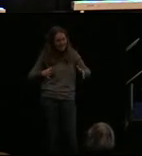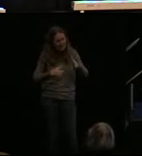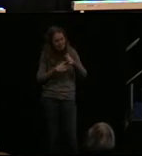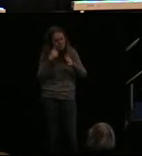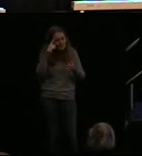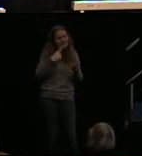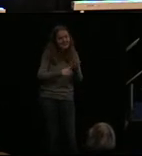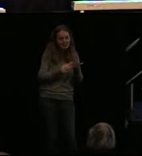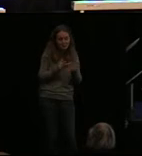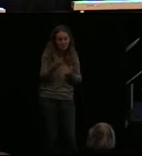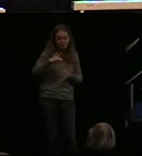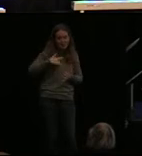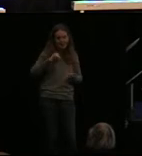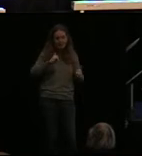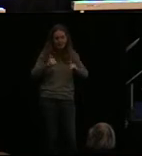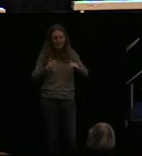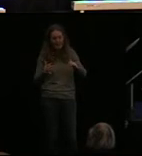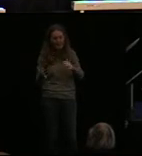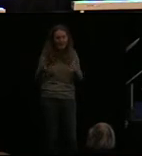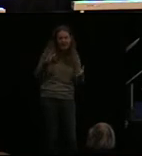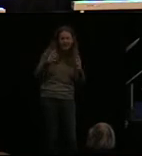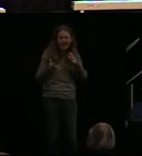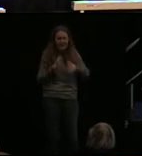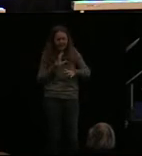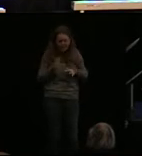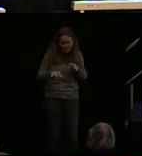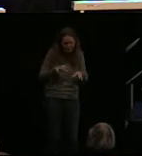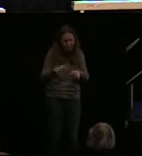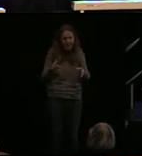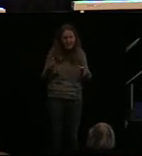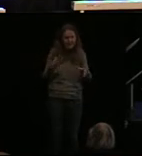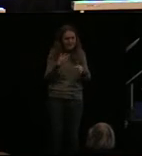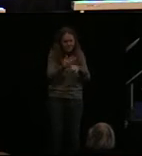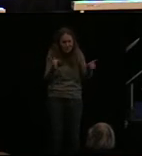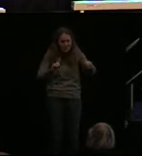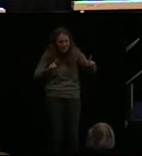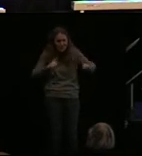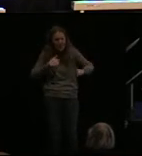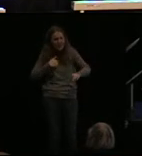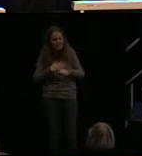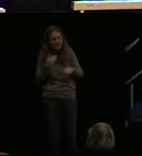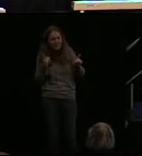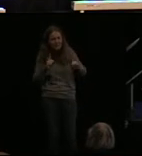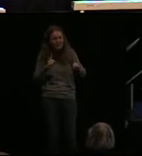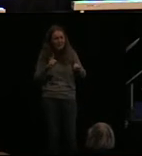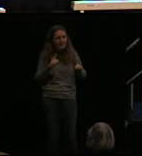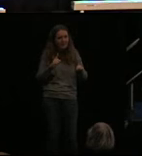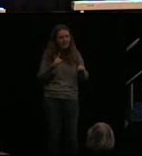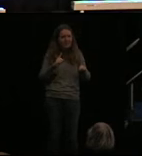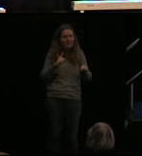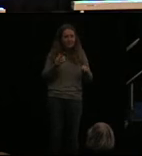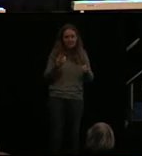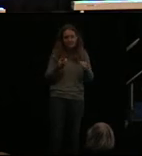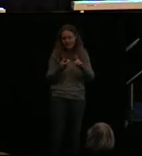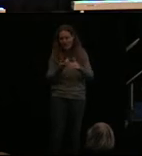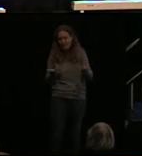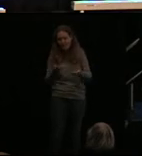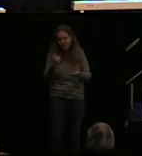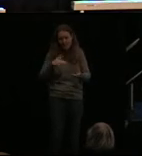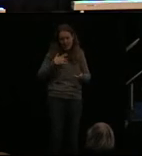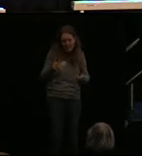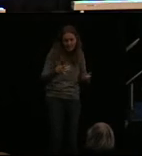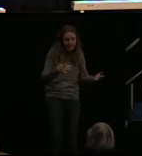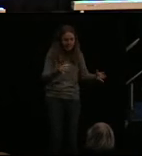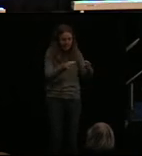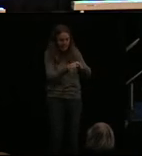that we sometimes wrestle over and sometimes struggle with. What job should I take? Because that's going to determine where I live, and where I live is going to